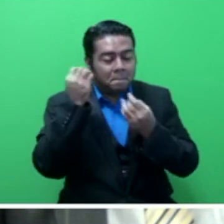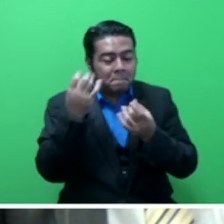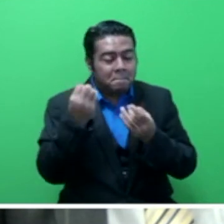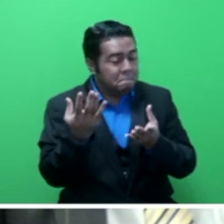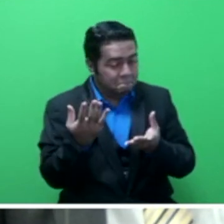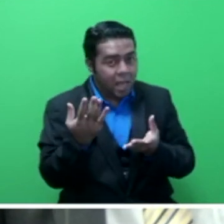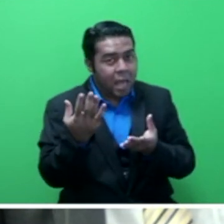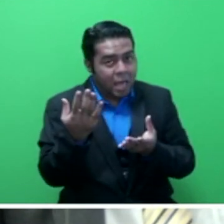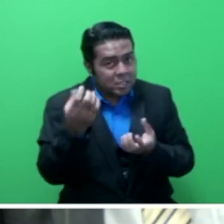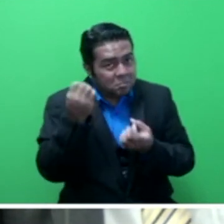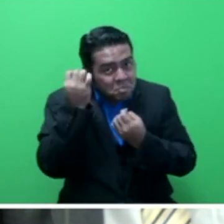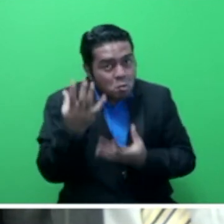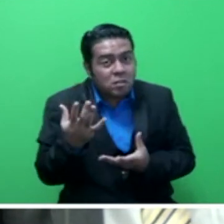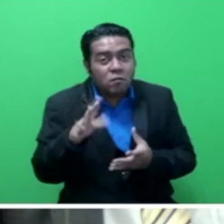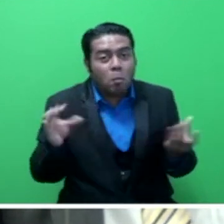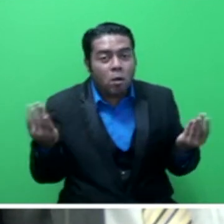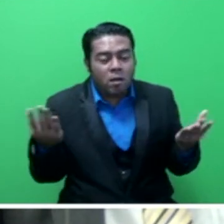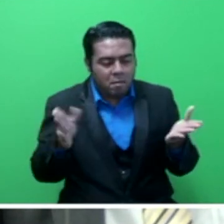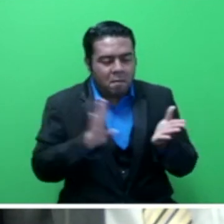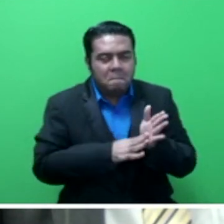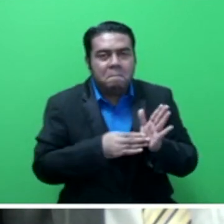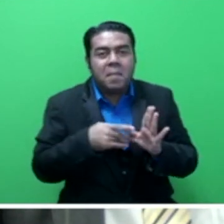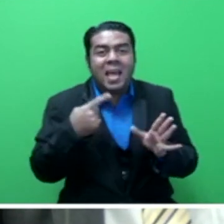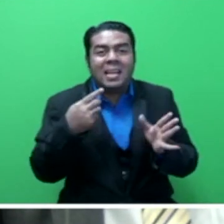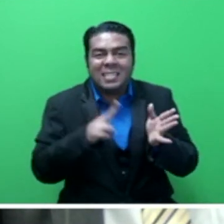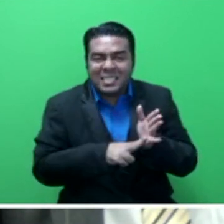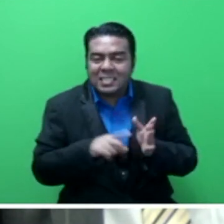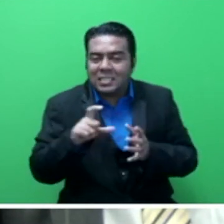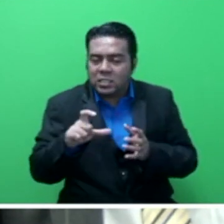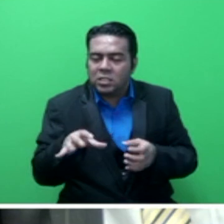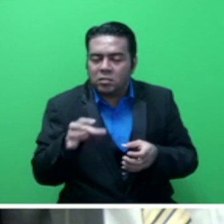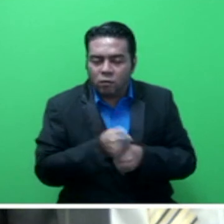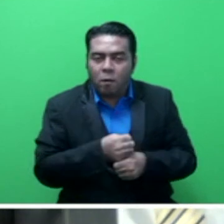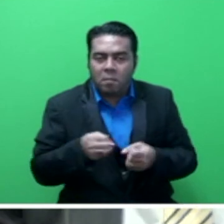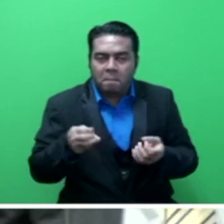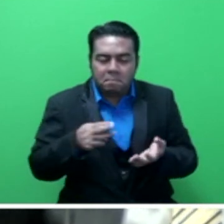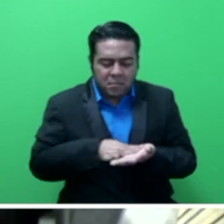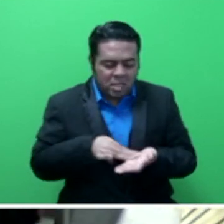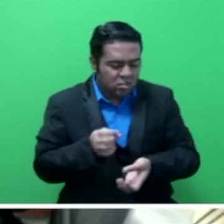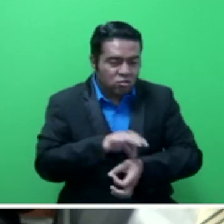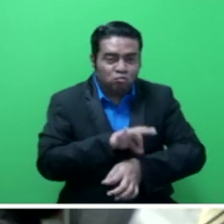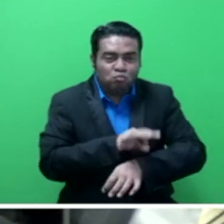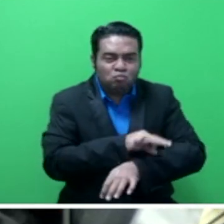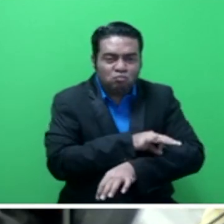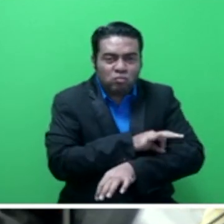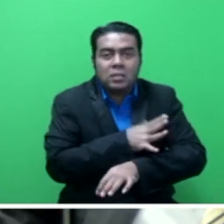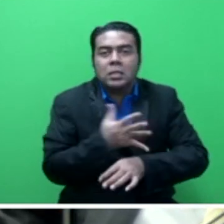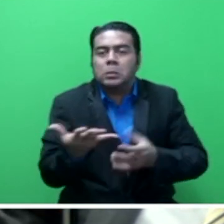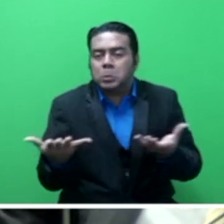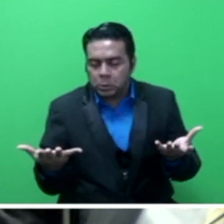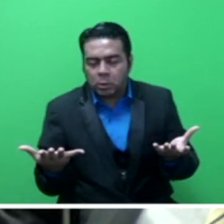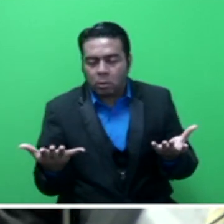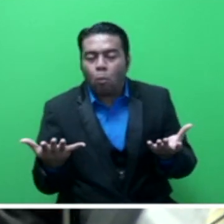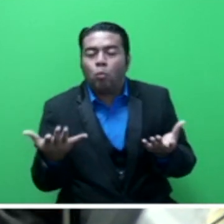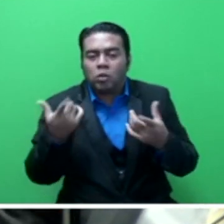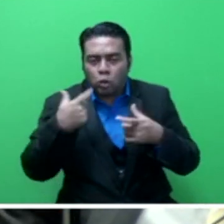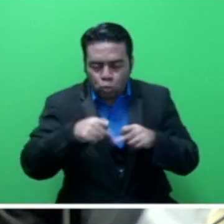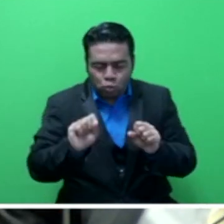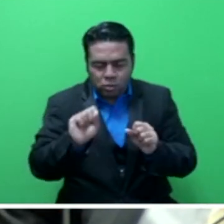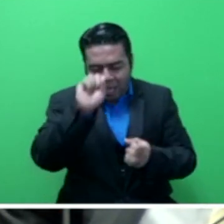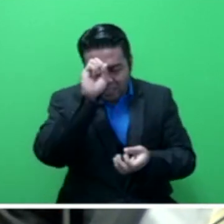vaccination campaign. We have experience from the measles vaccination campaign. Those experiences will be useful in how we will roll this